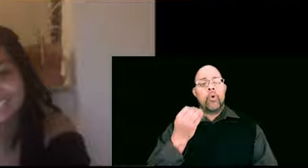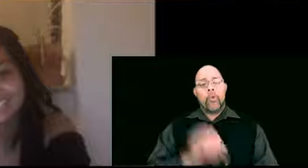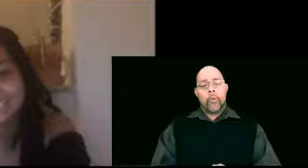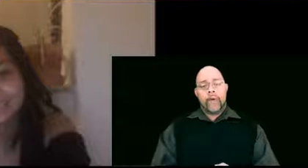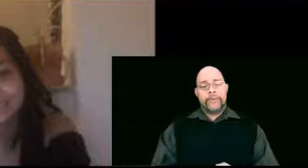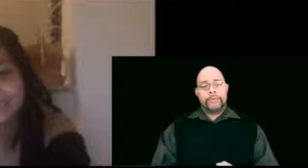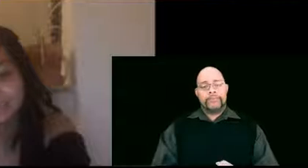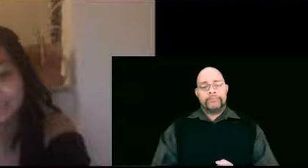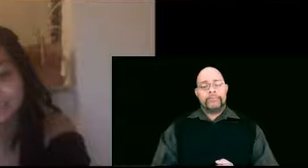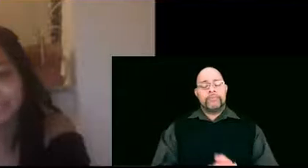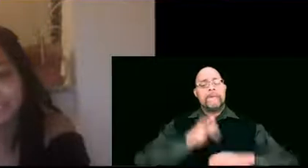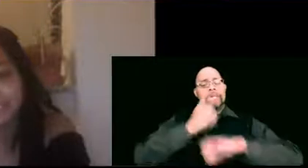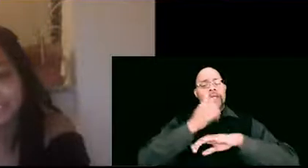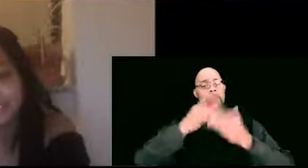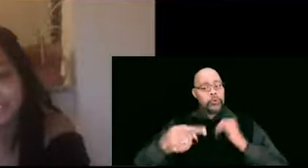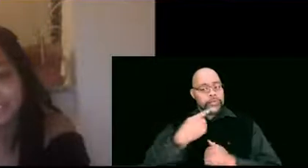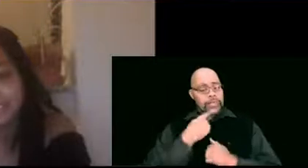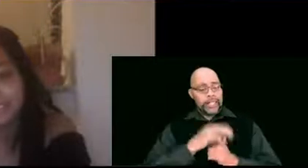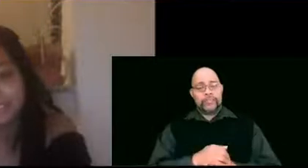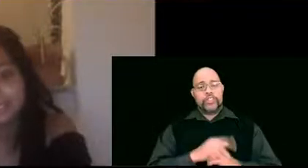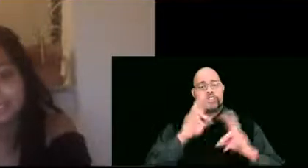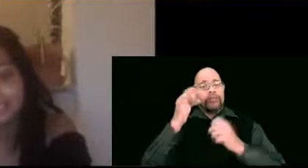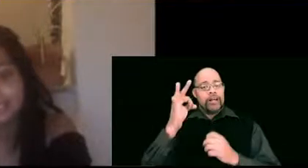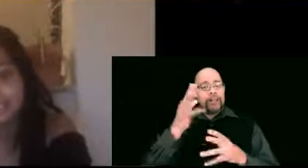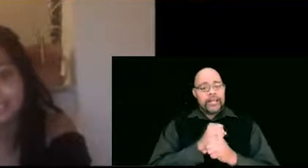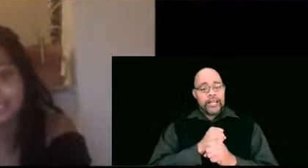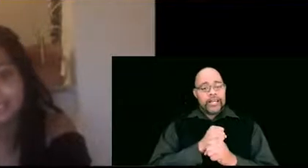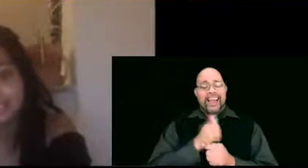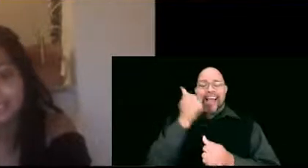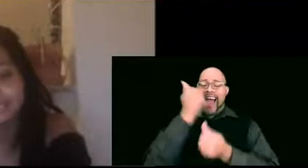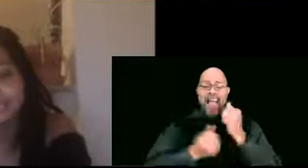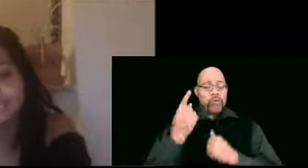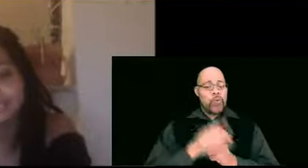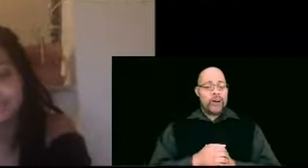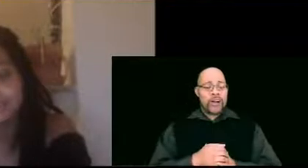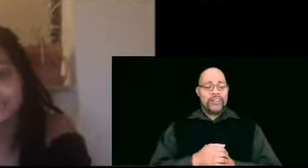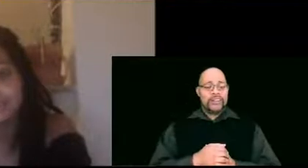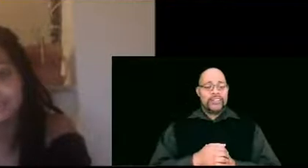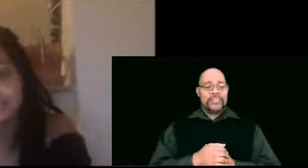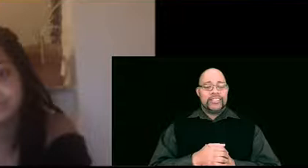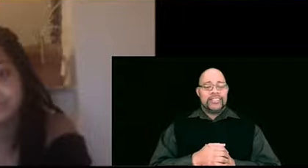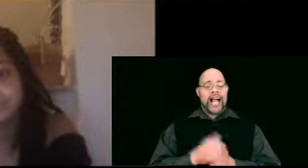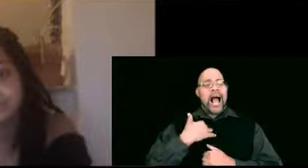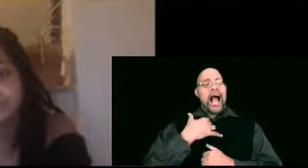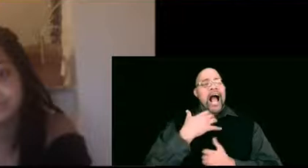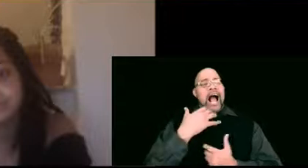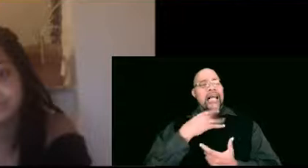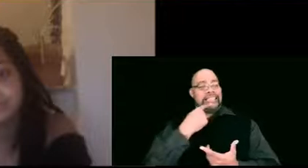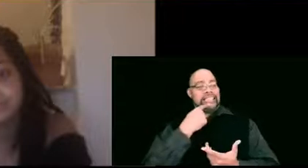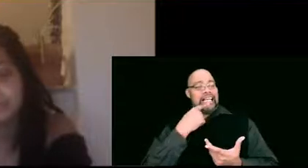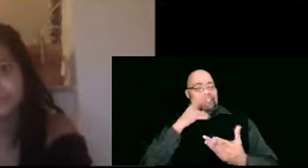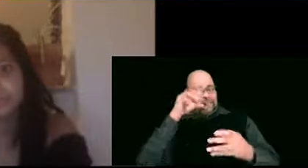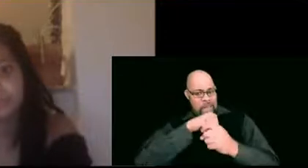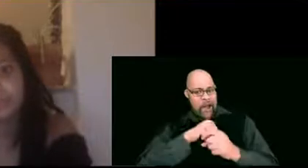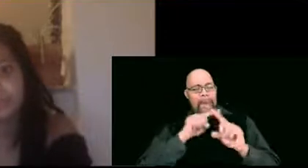So even, based on what you were saying in terms of getting everyone, I like to